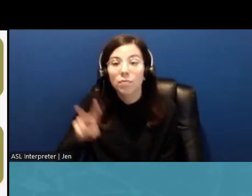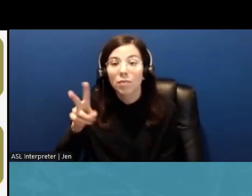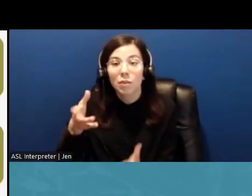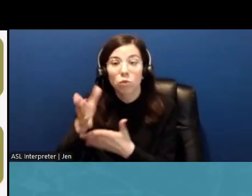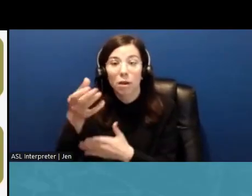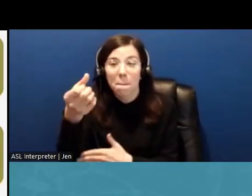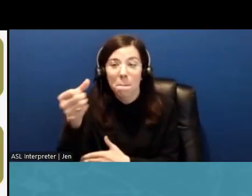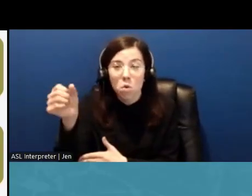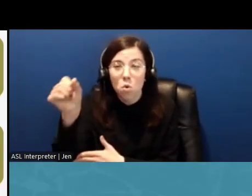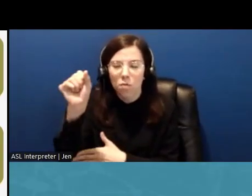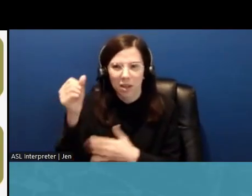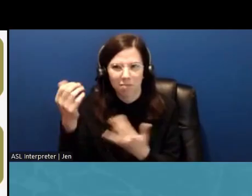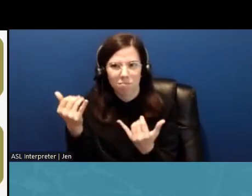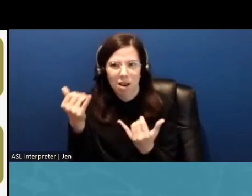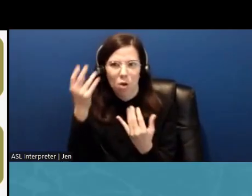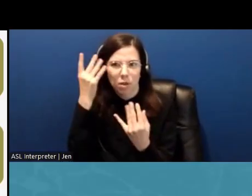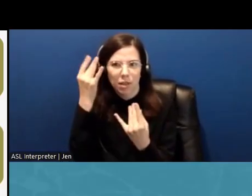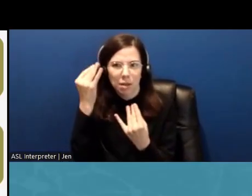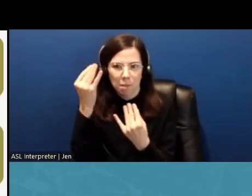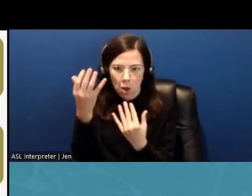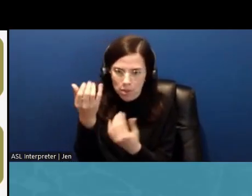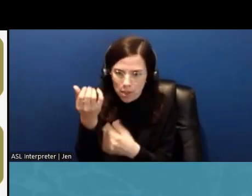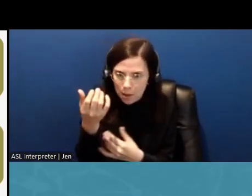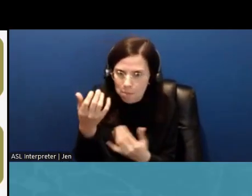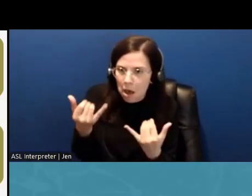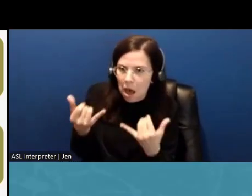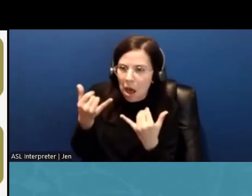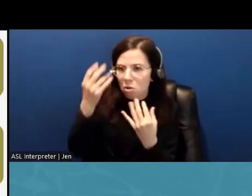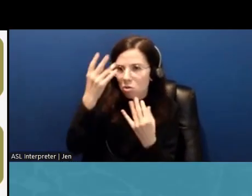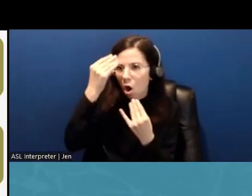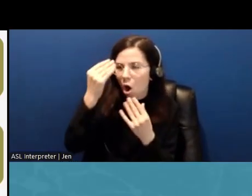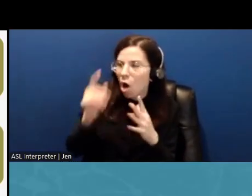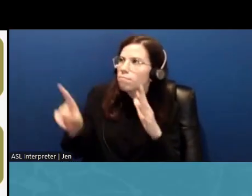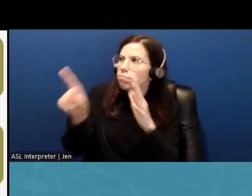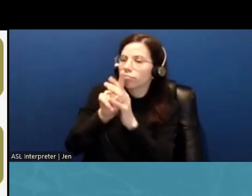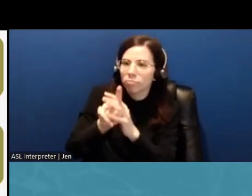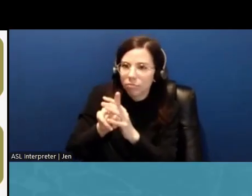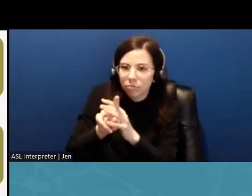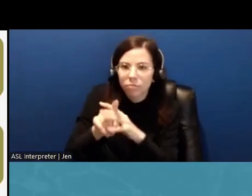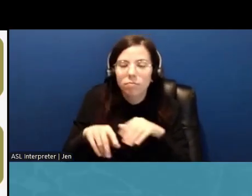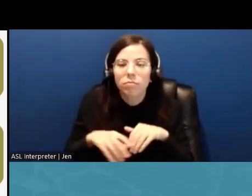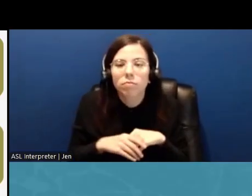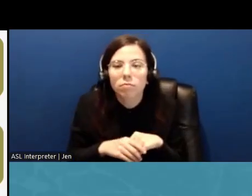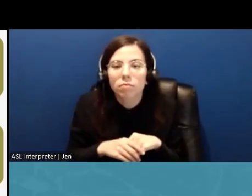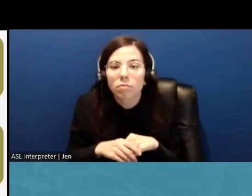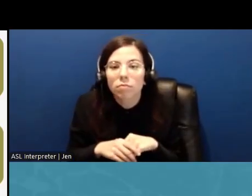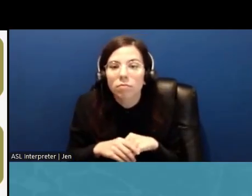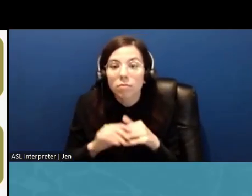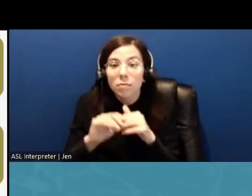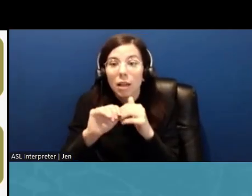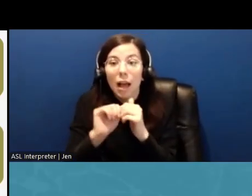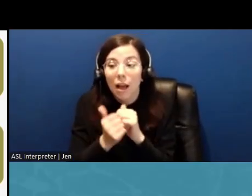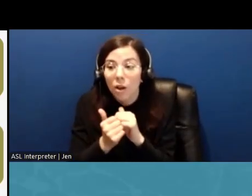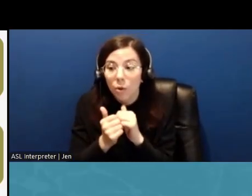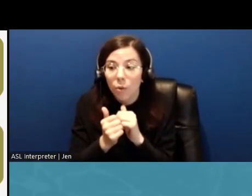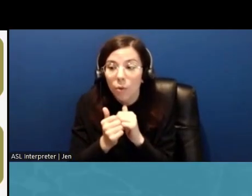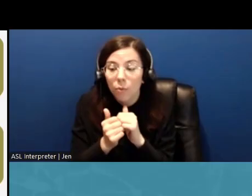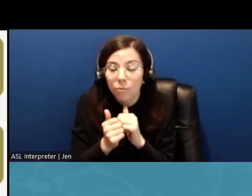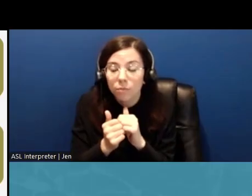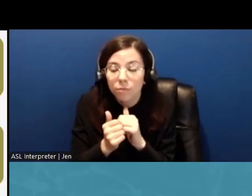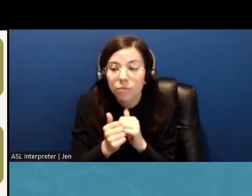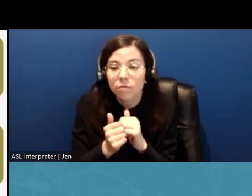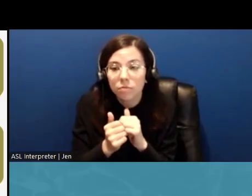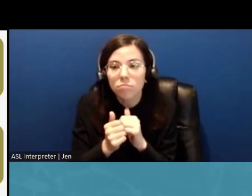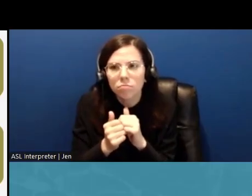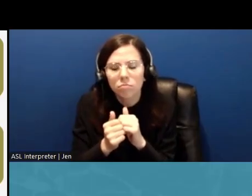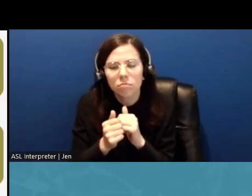the modern movement, was born or came into being. And it came into being in large part because there was